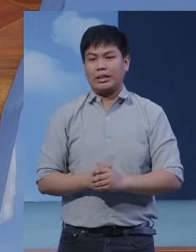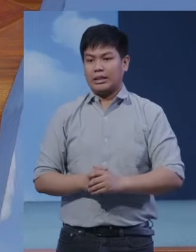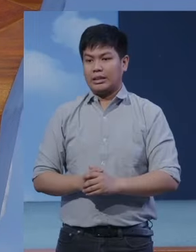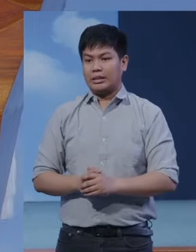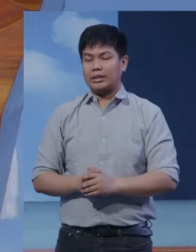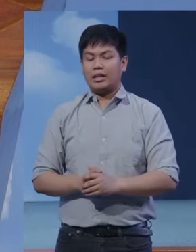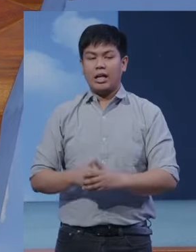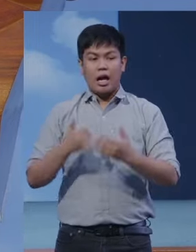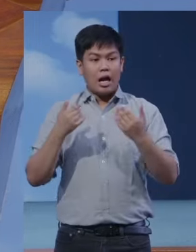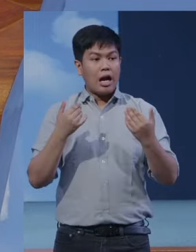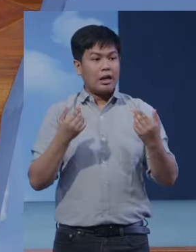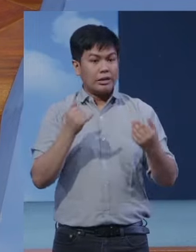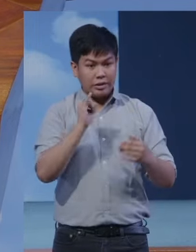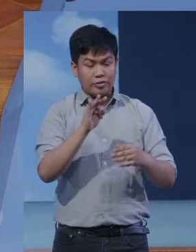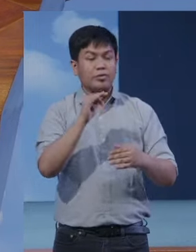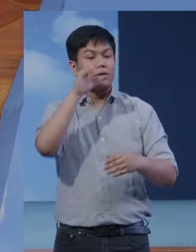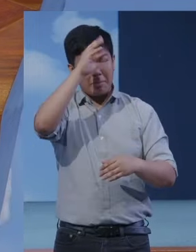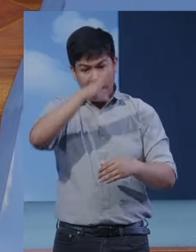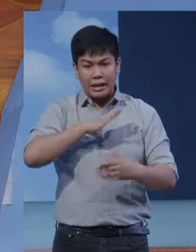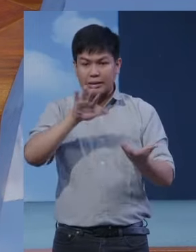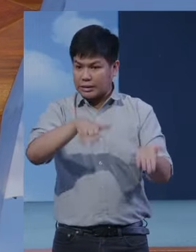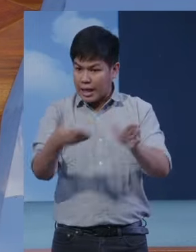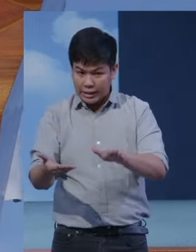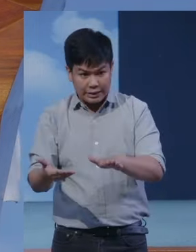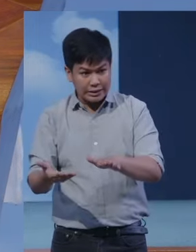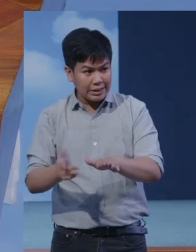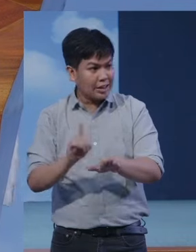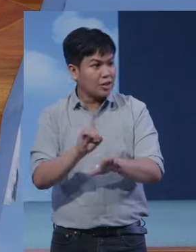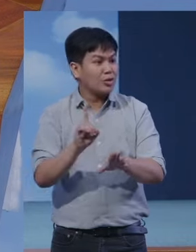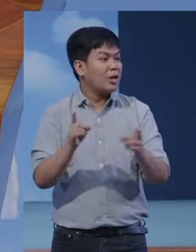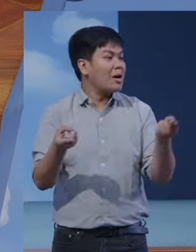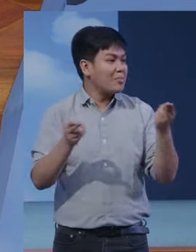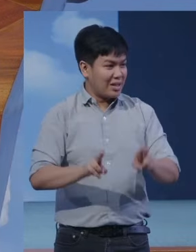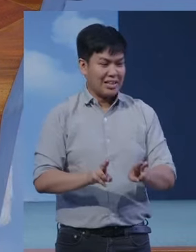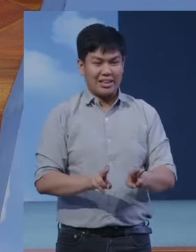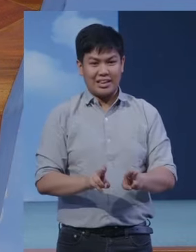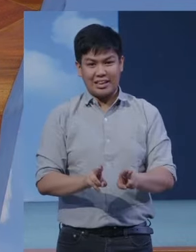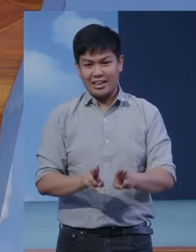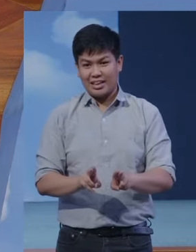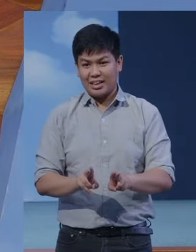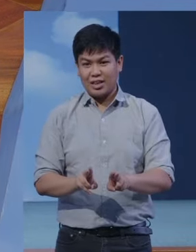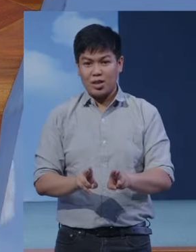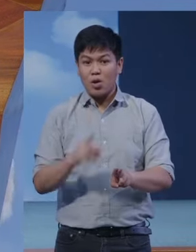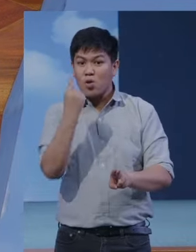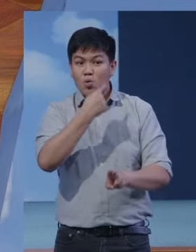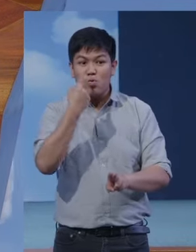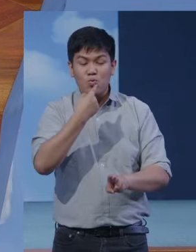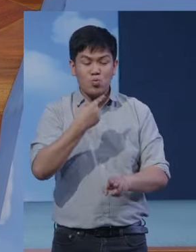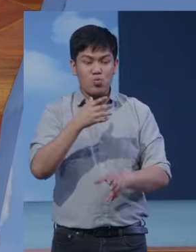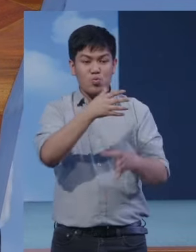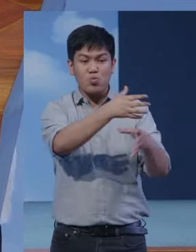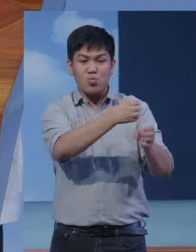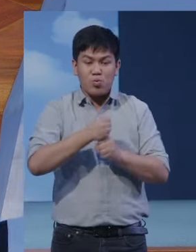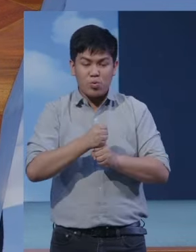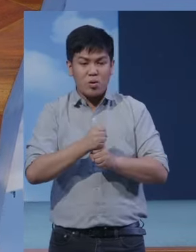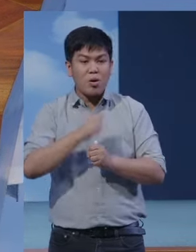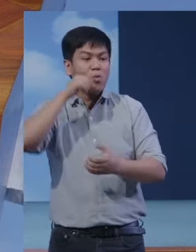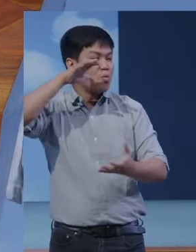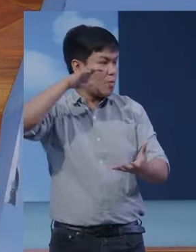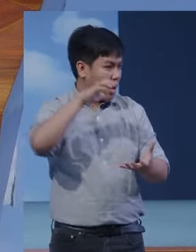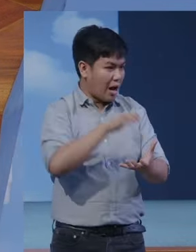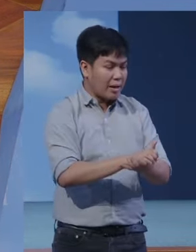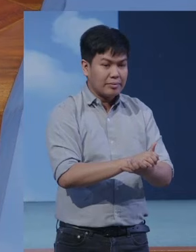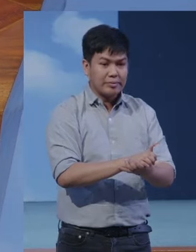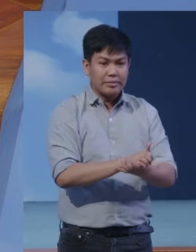latter man Dies namatay baka nilason who took her to be his wife